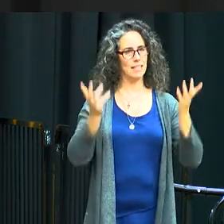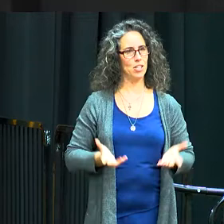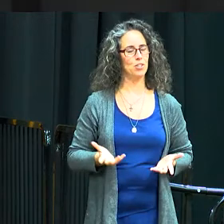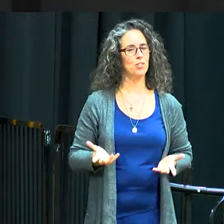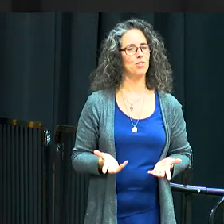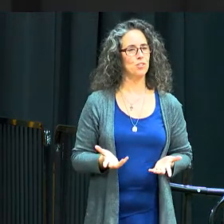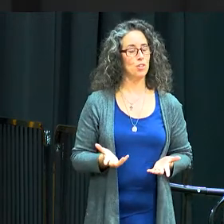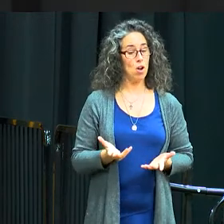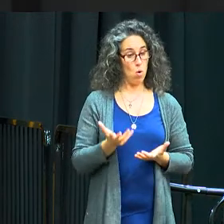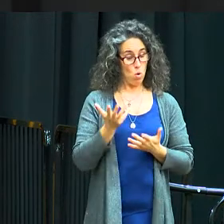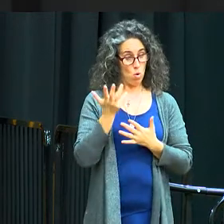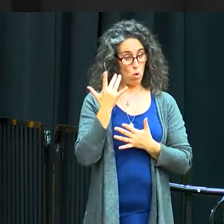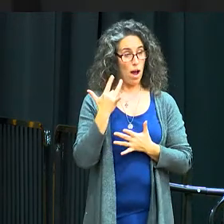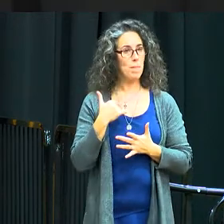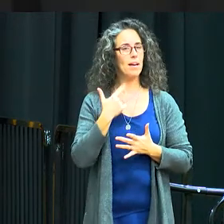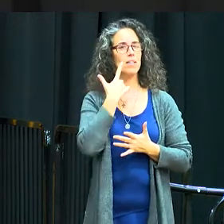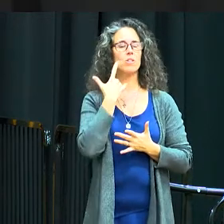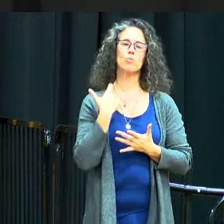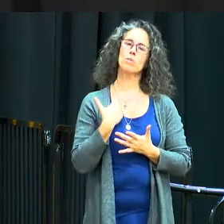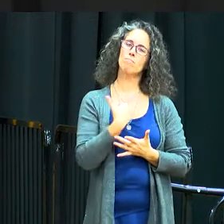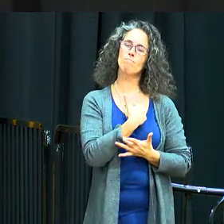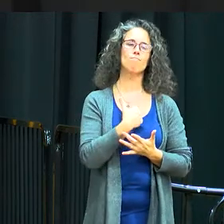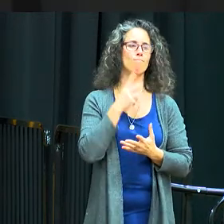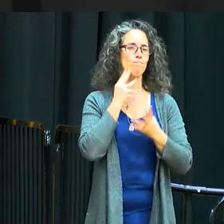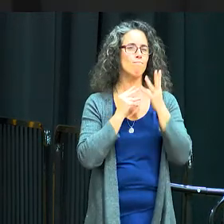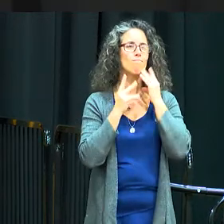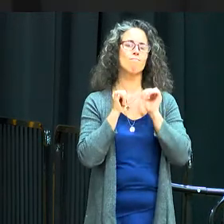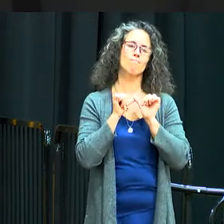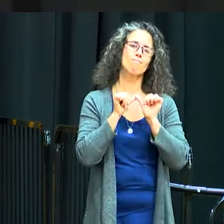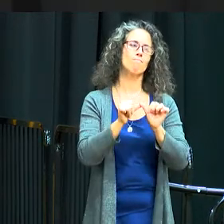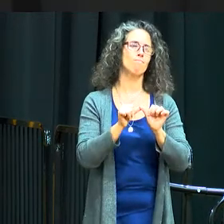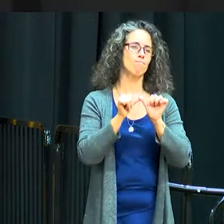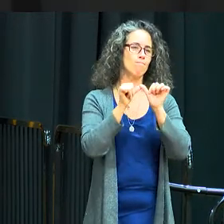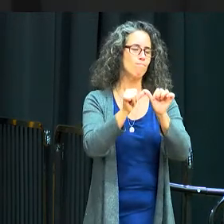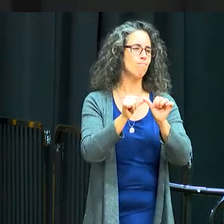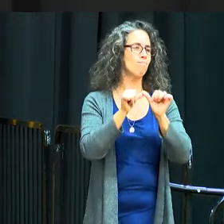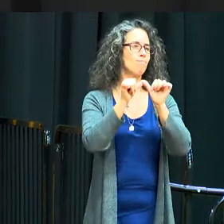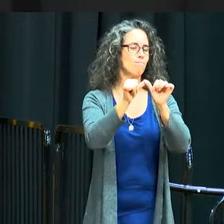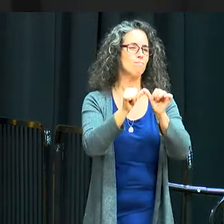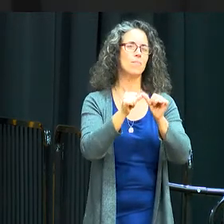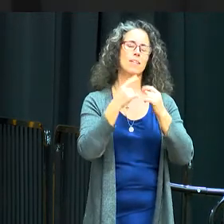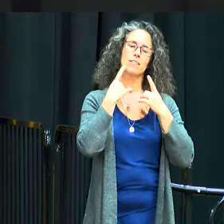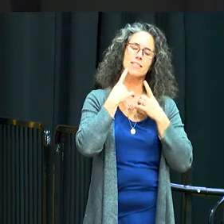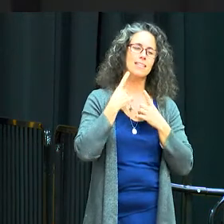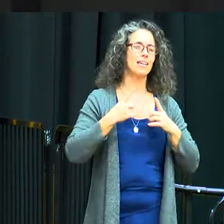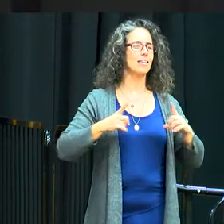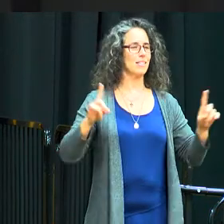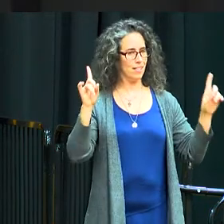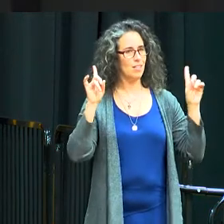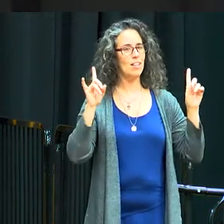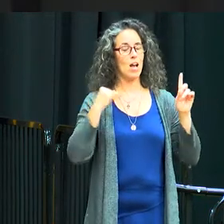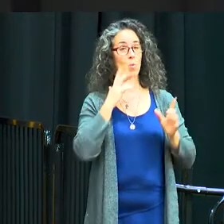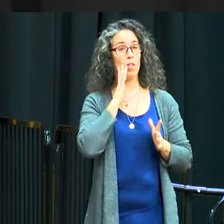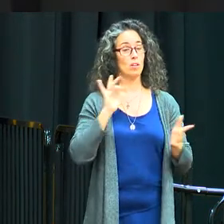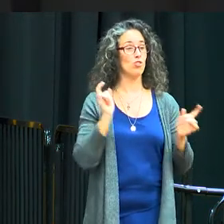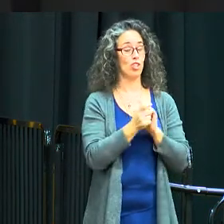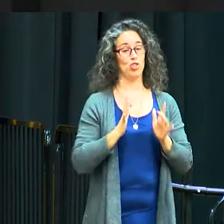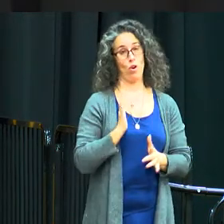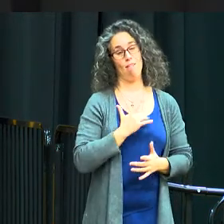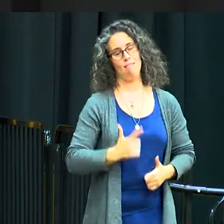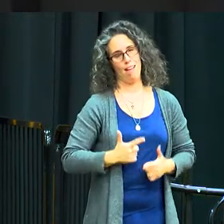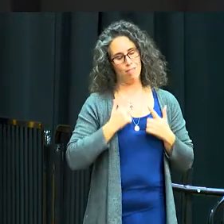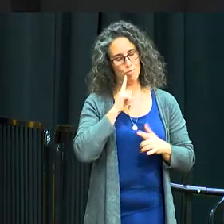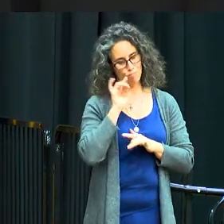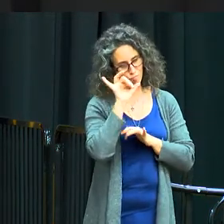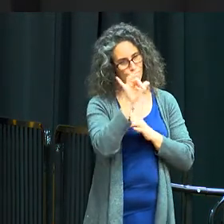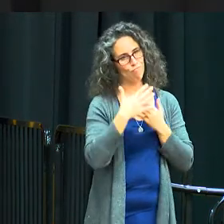today because we persevered through personal obstacles, and we have accomplished goals that will change our lives forever. As